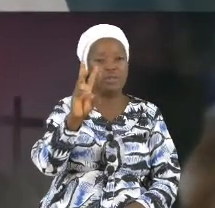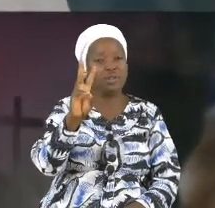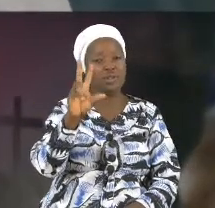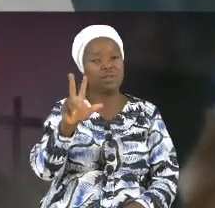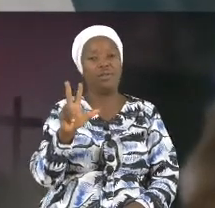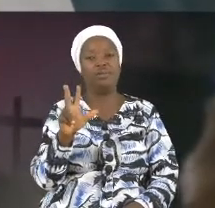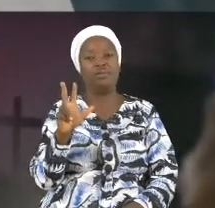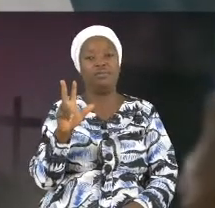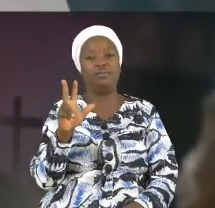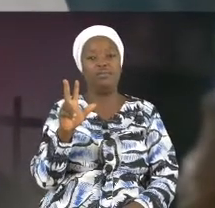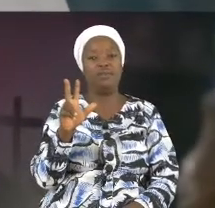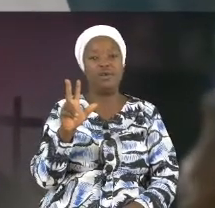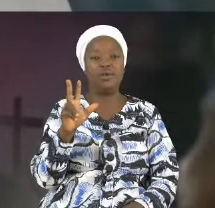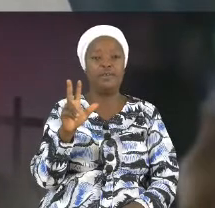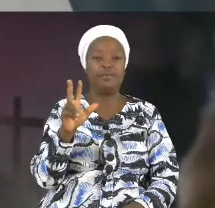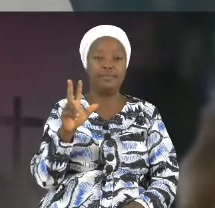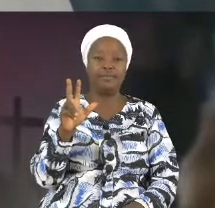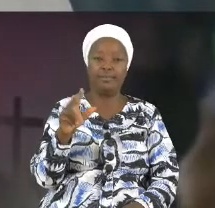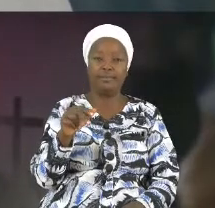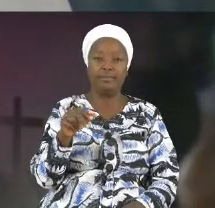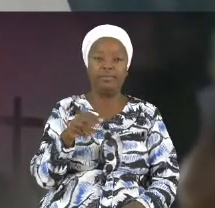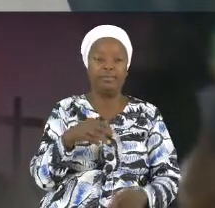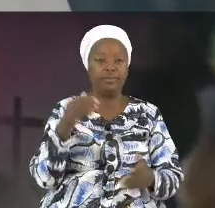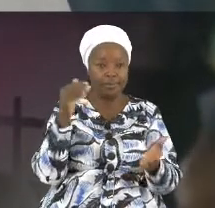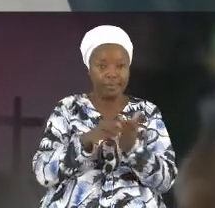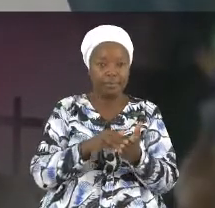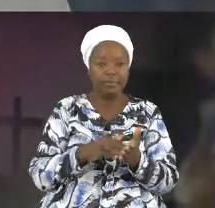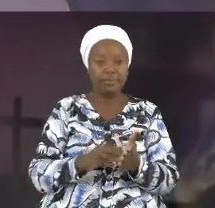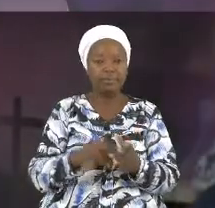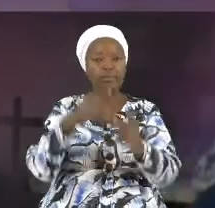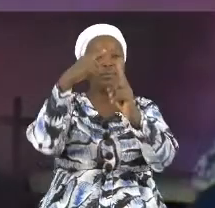+234 915 444 9263. I repeat again,